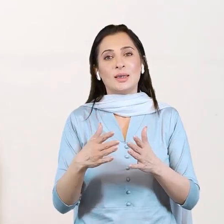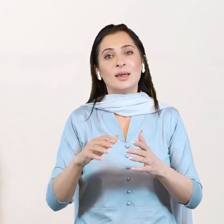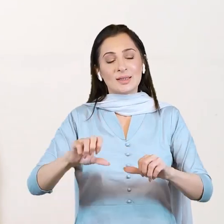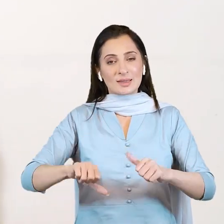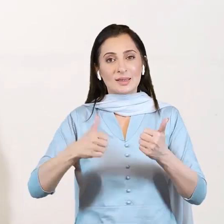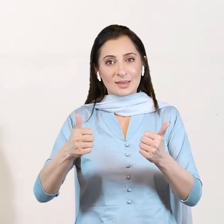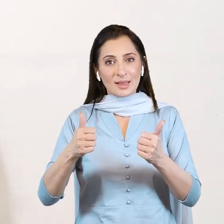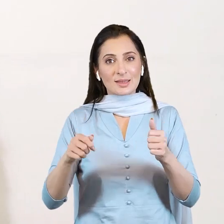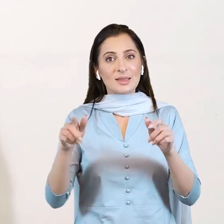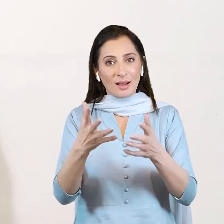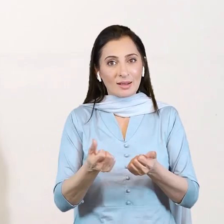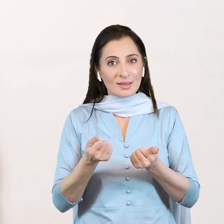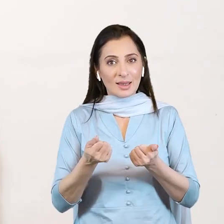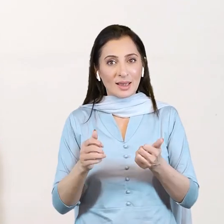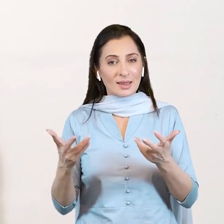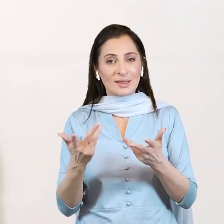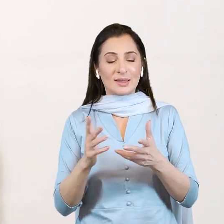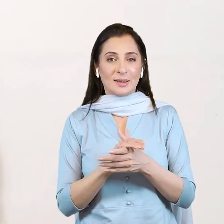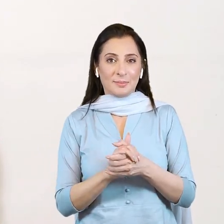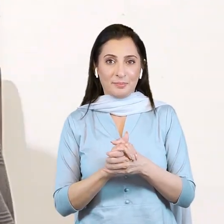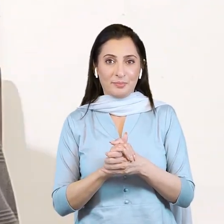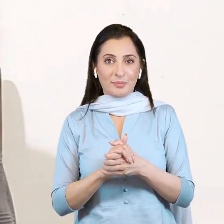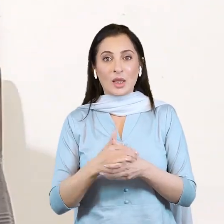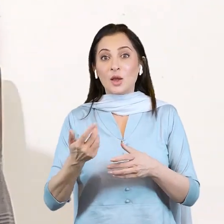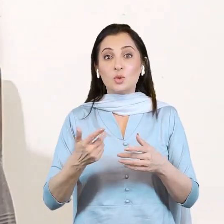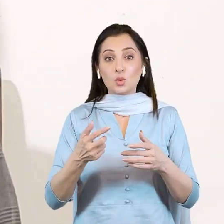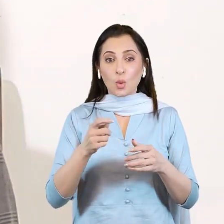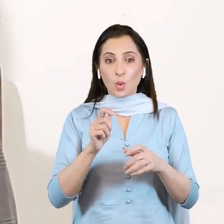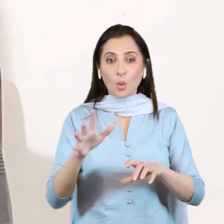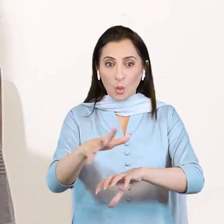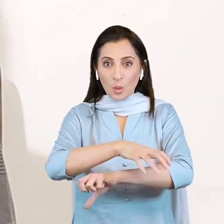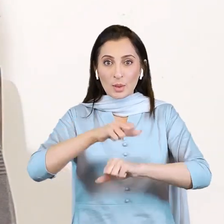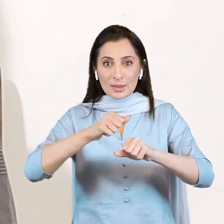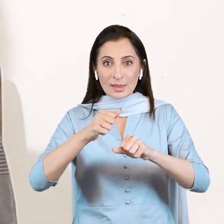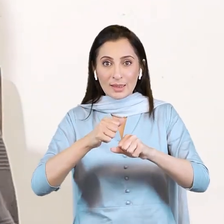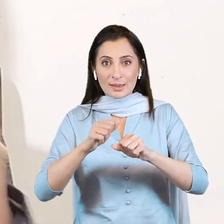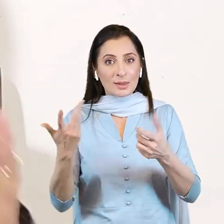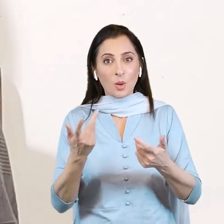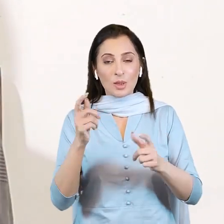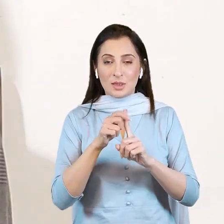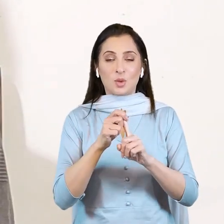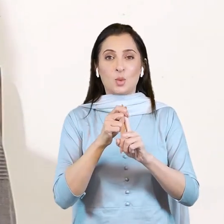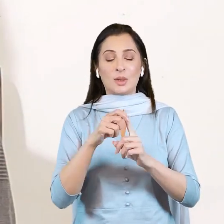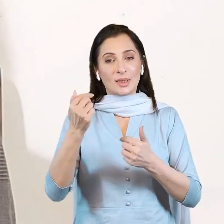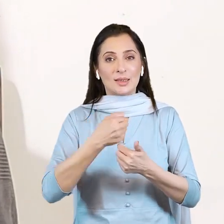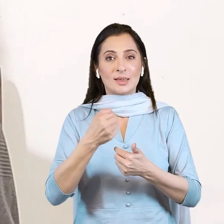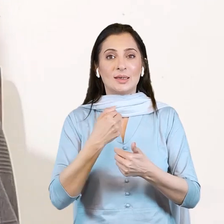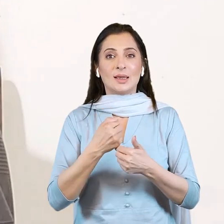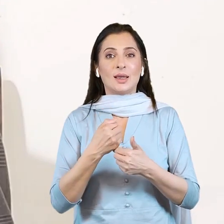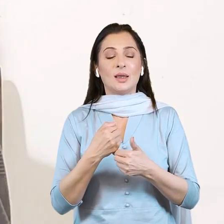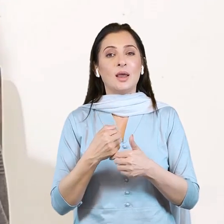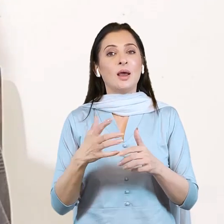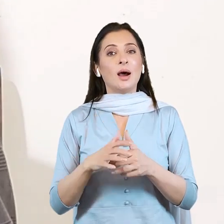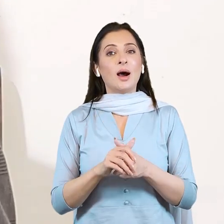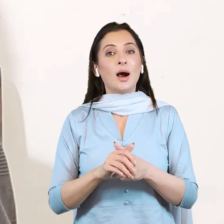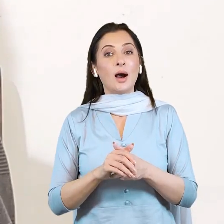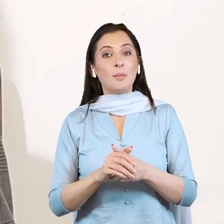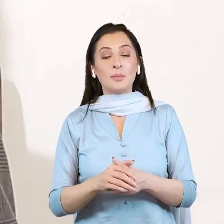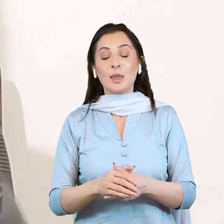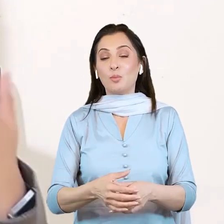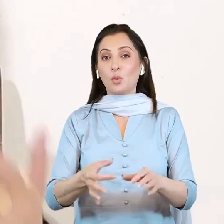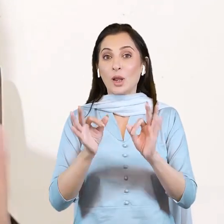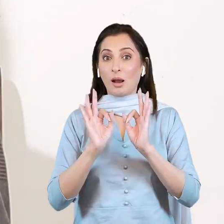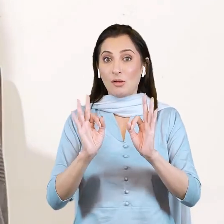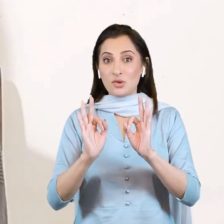dream job, but excelling at it. So what's that skill that we need to achieve that success? Who do we have to